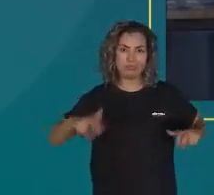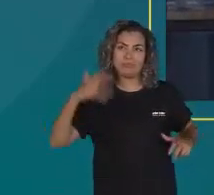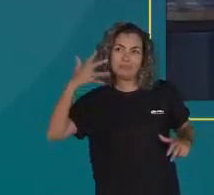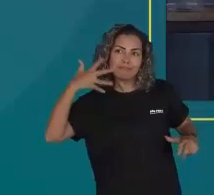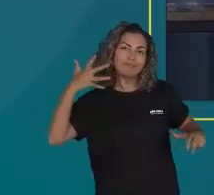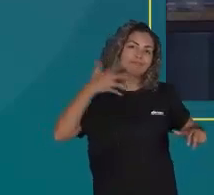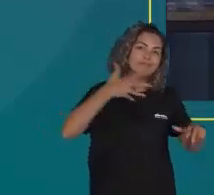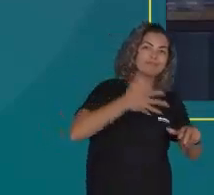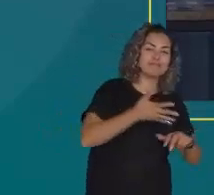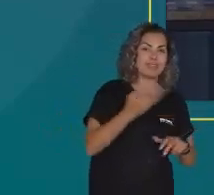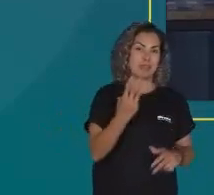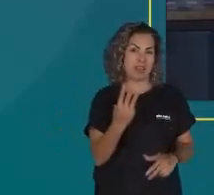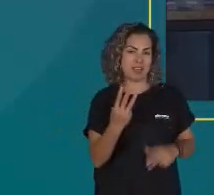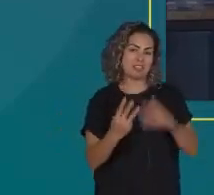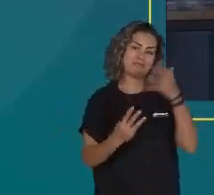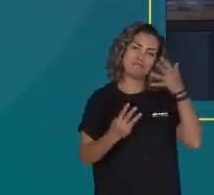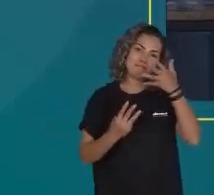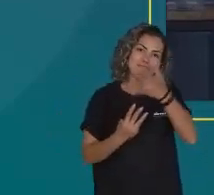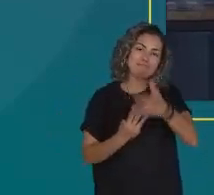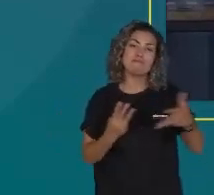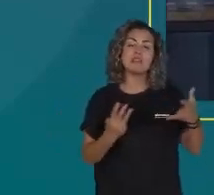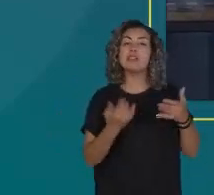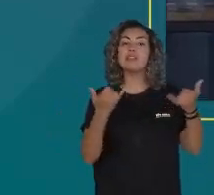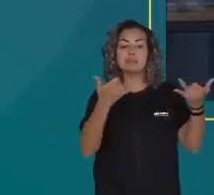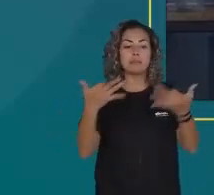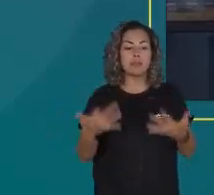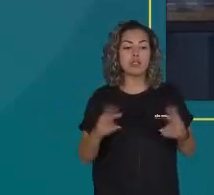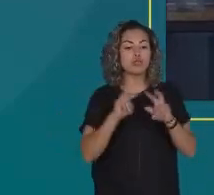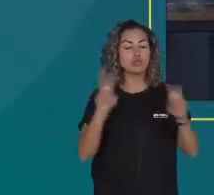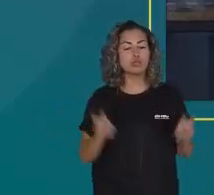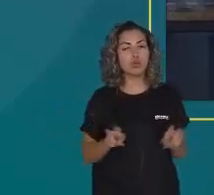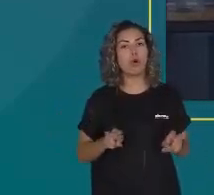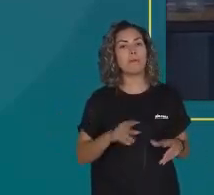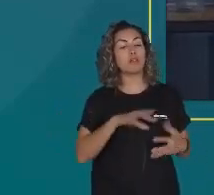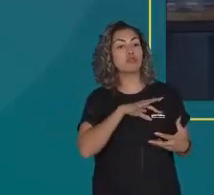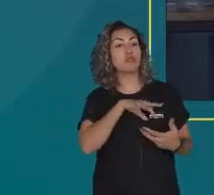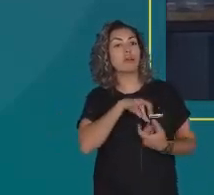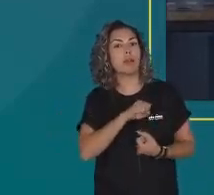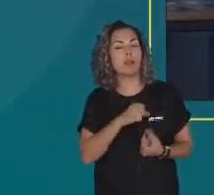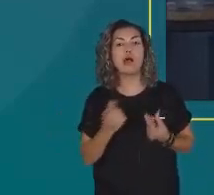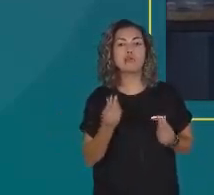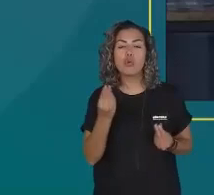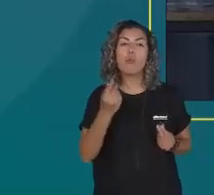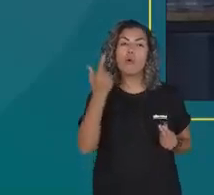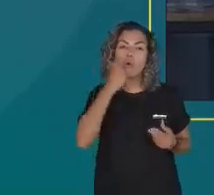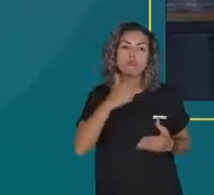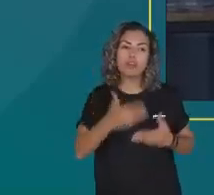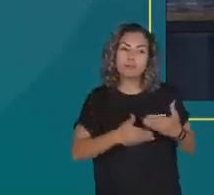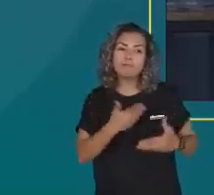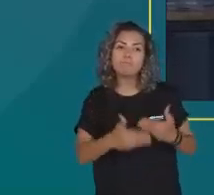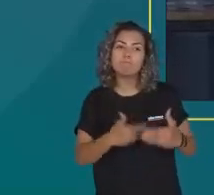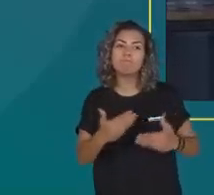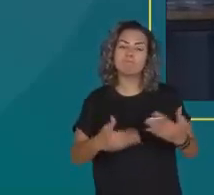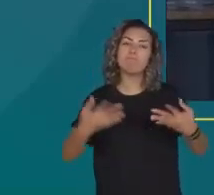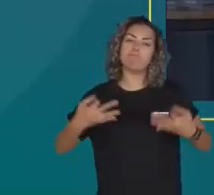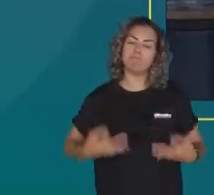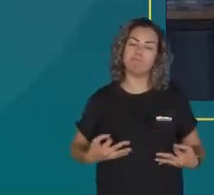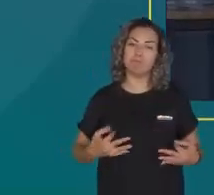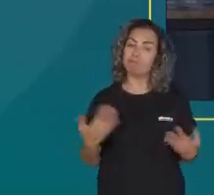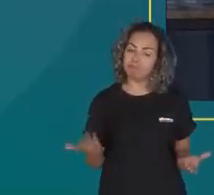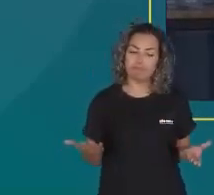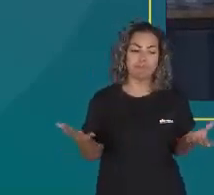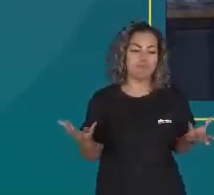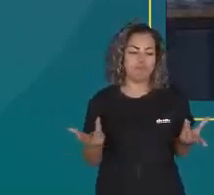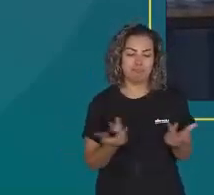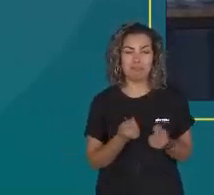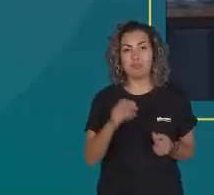know, sustainability, different aspects of sustainability. So it's wonderful to have such a rich ICLEI family here in front of us.